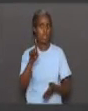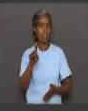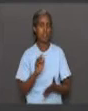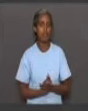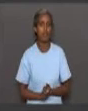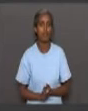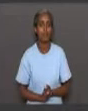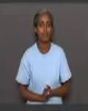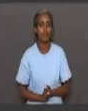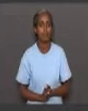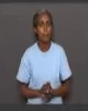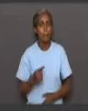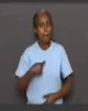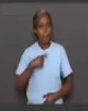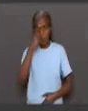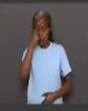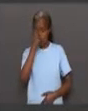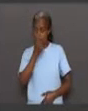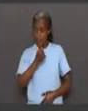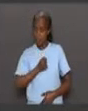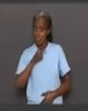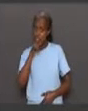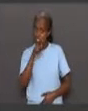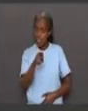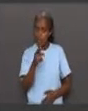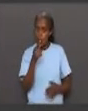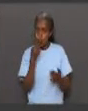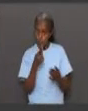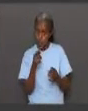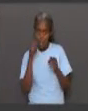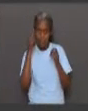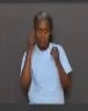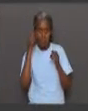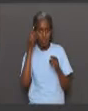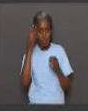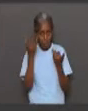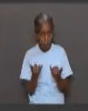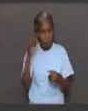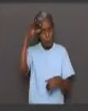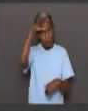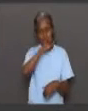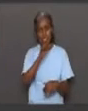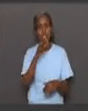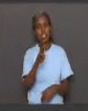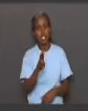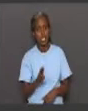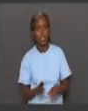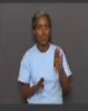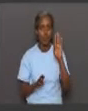2:1. I am confident that you can now predict the ratio